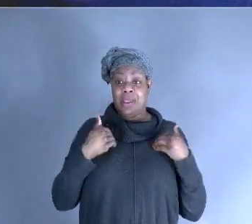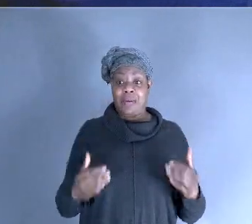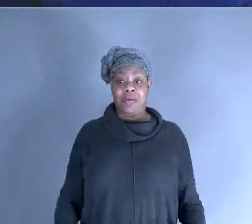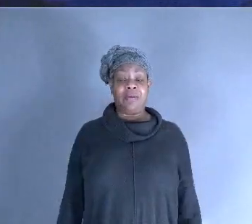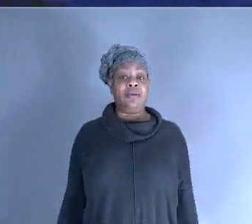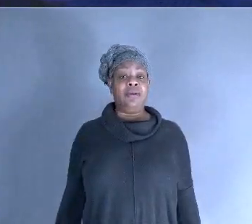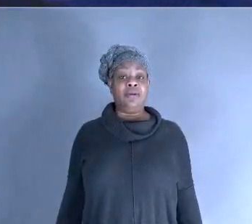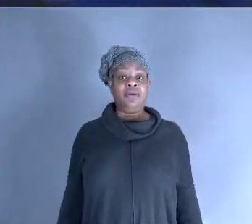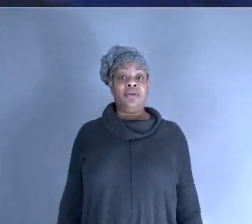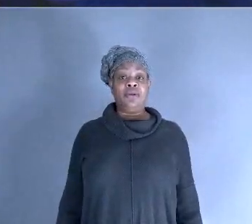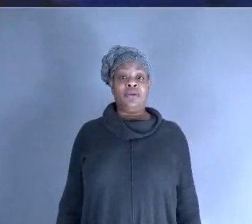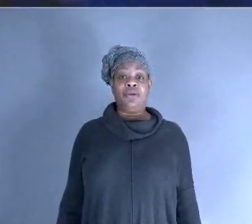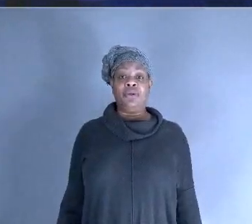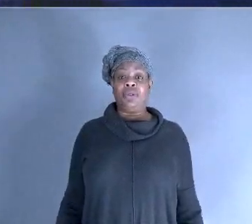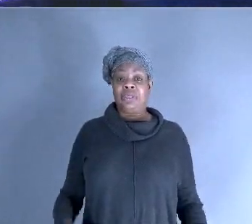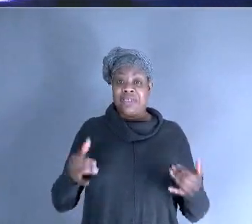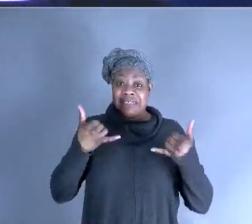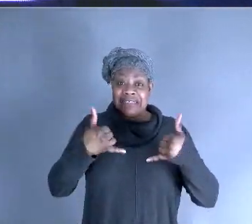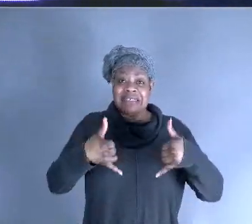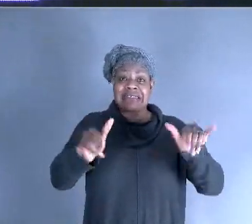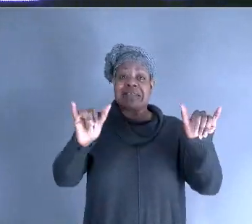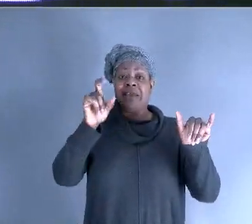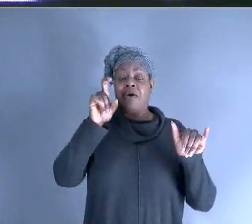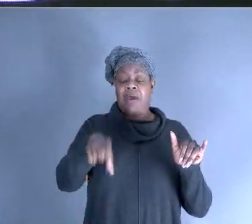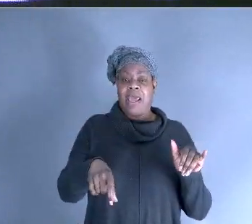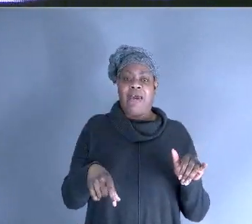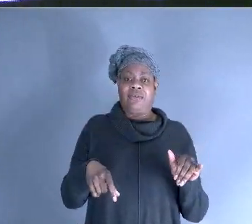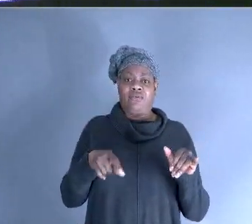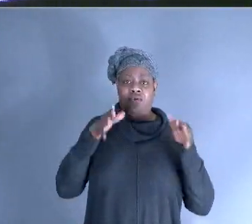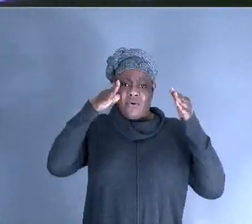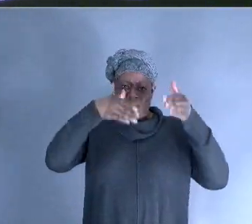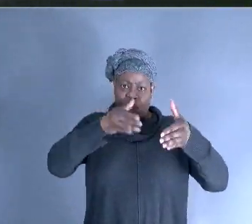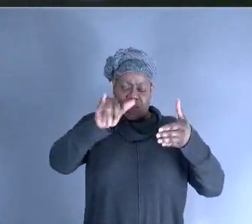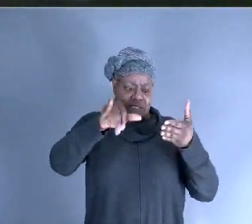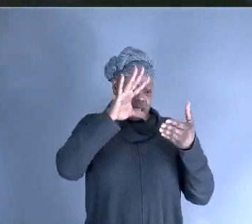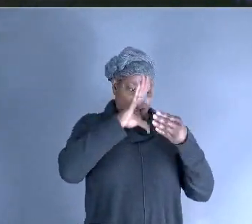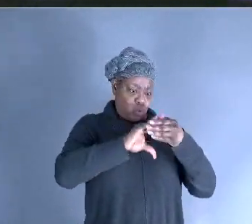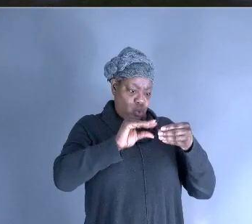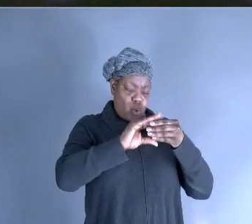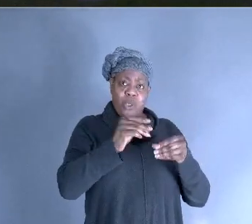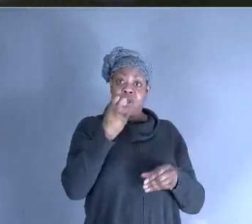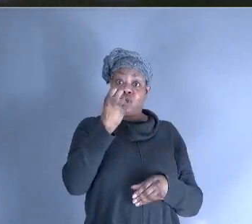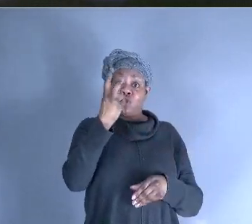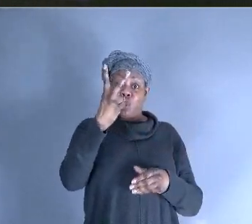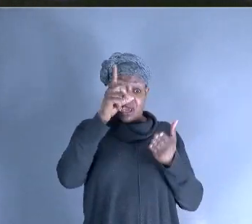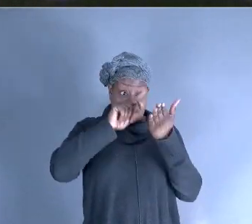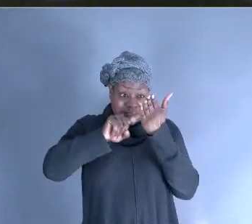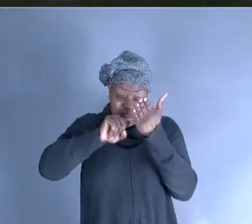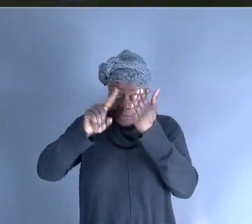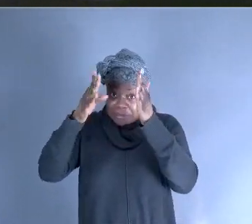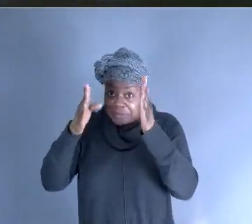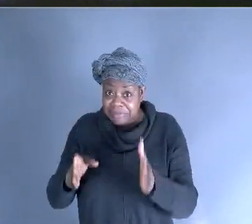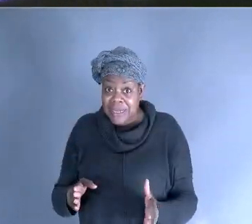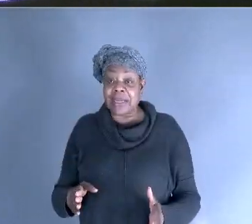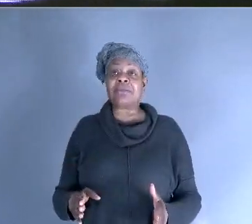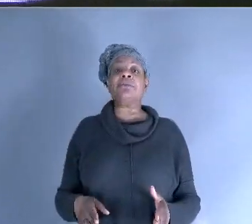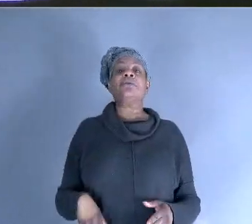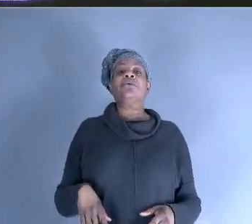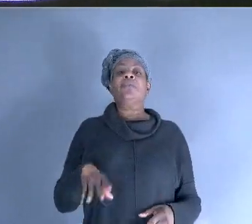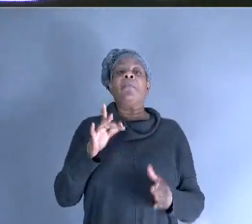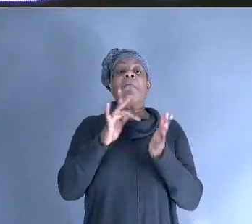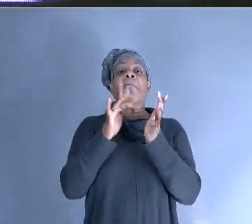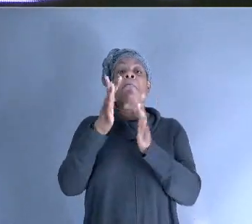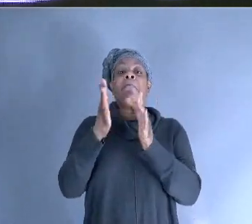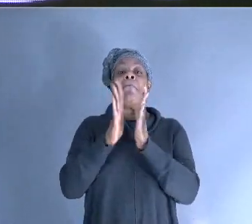But we still have to deal with the fact that these 12 spies went to go check out Canaan. And so turn with me in your Bibles to Numbers chapter